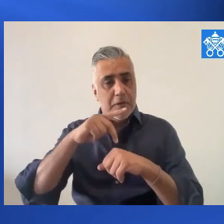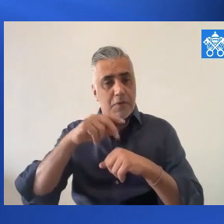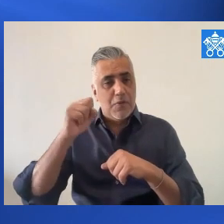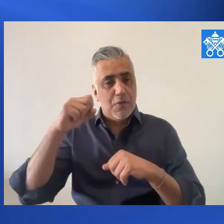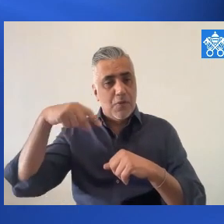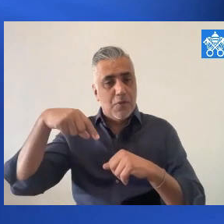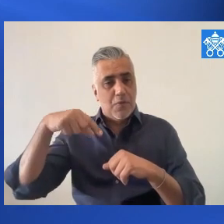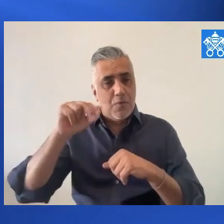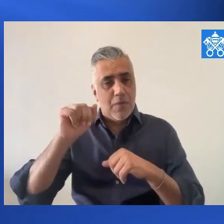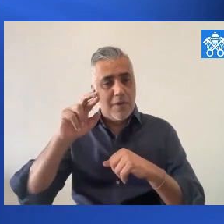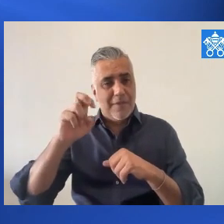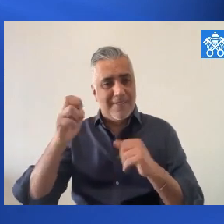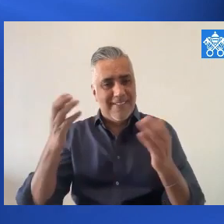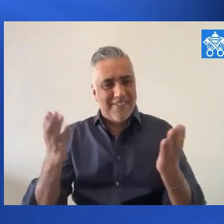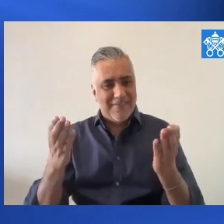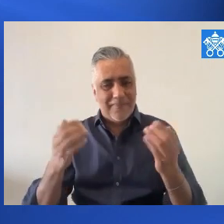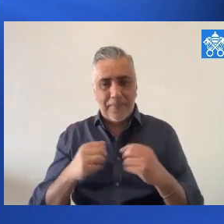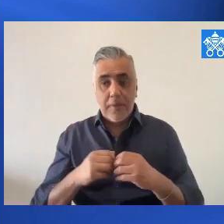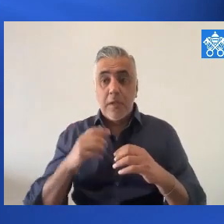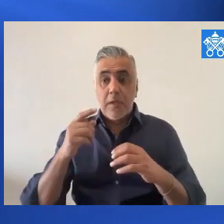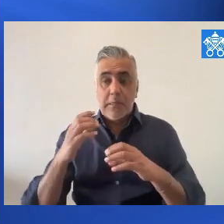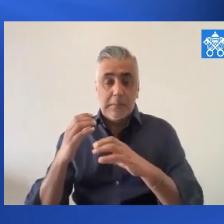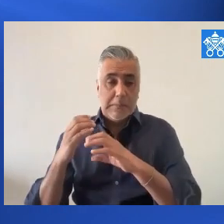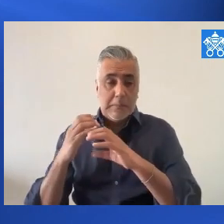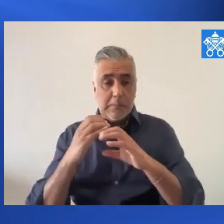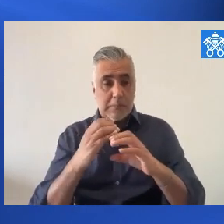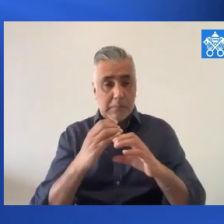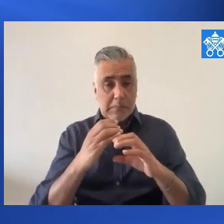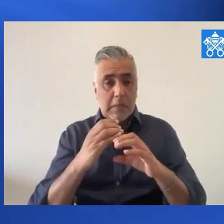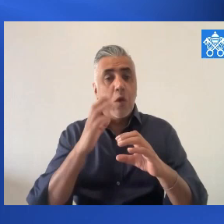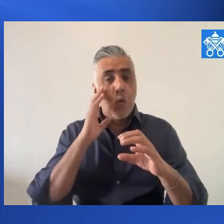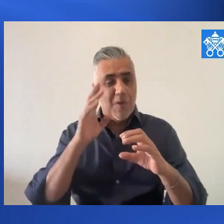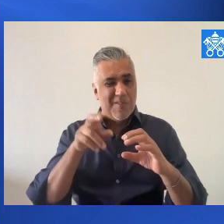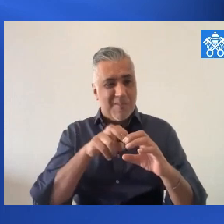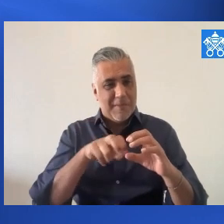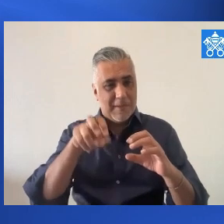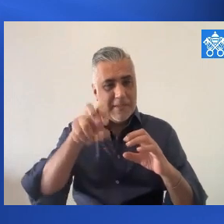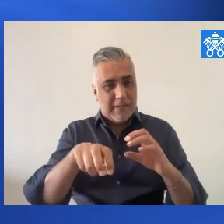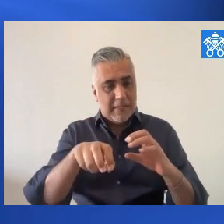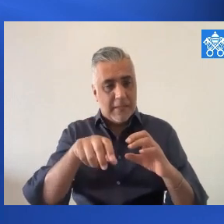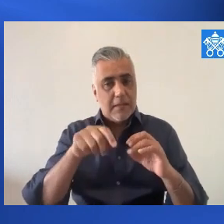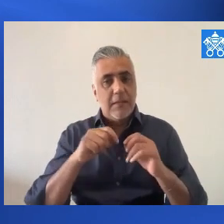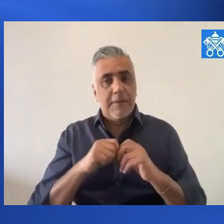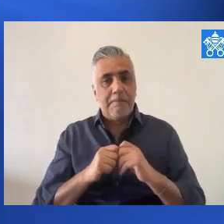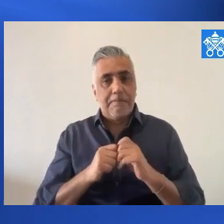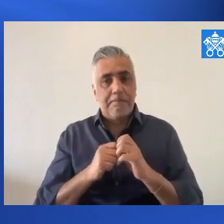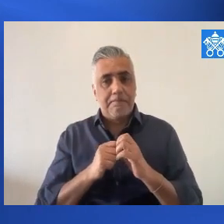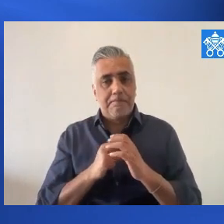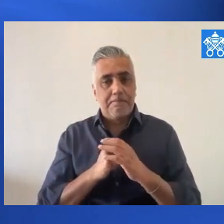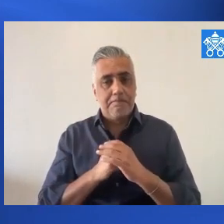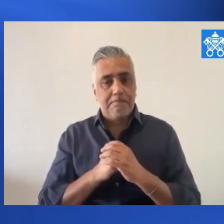And here we are now in St. Peter's Square. Pope Francis's vehicle there is just behind where he will be seated.